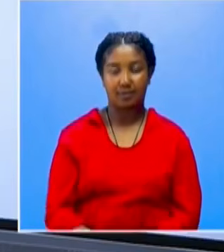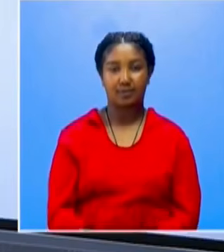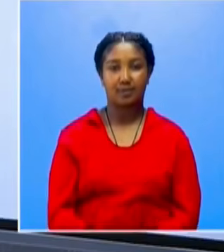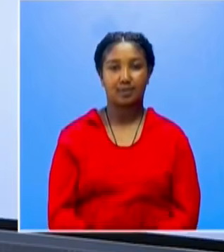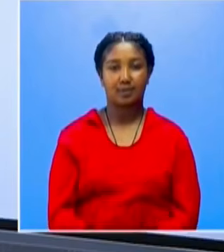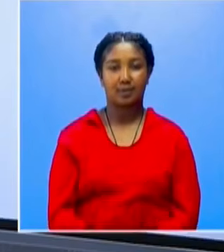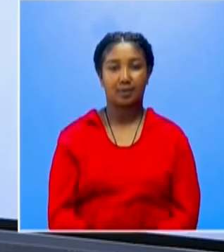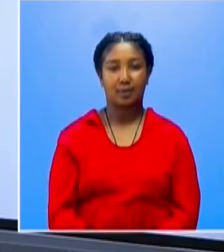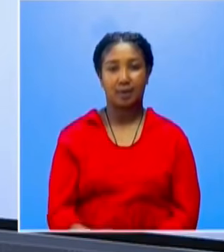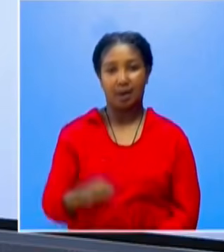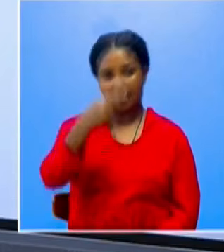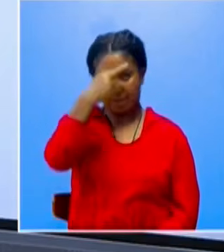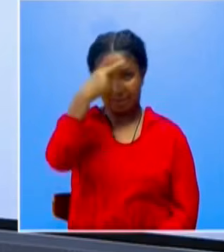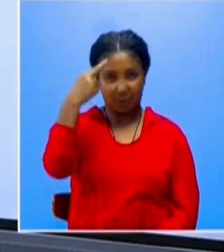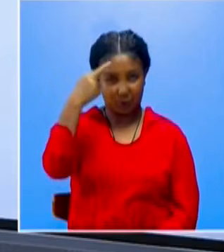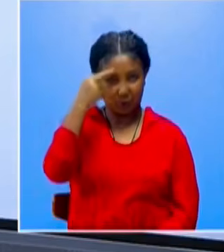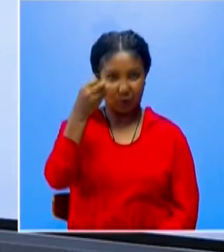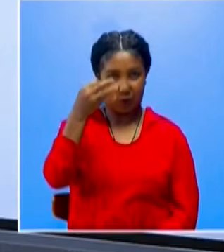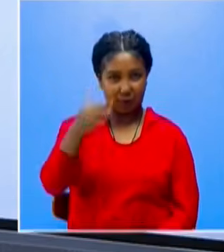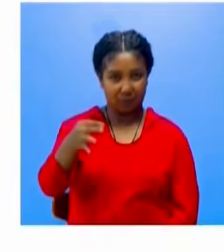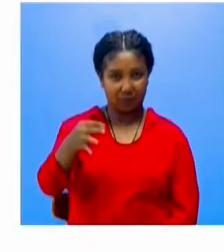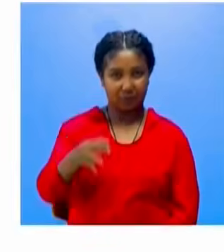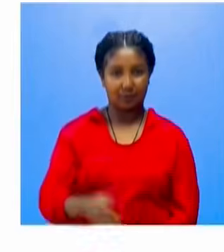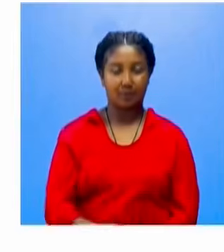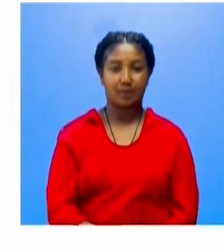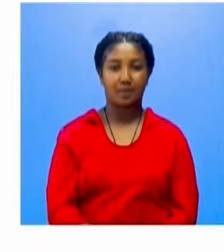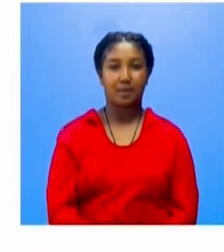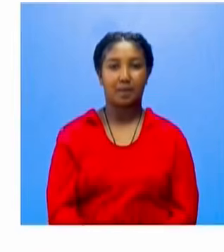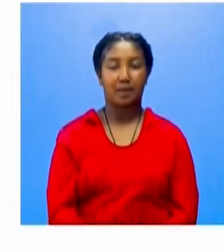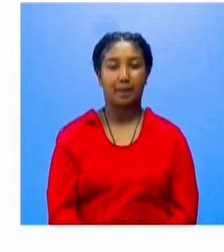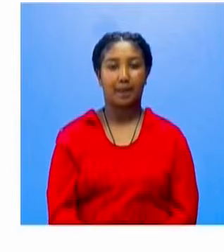right. Because of